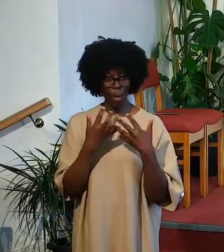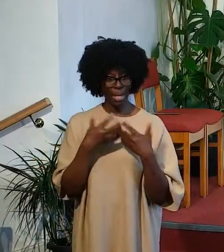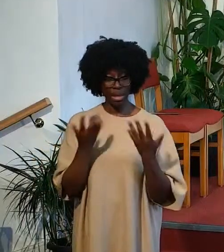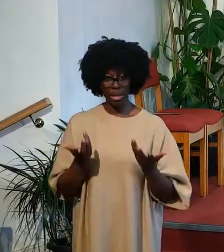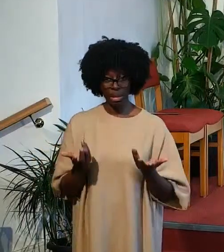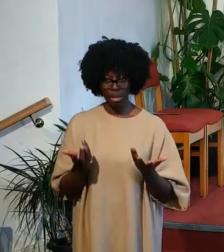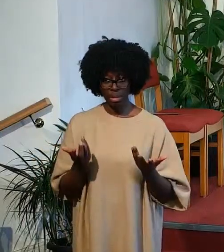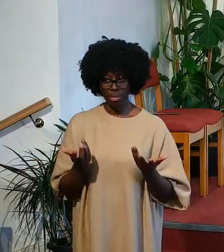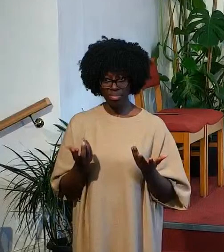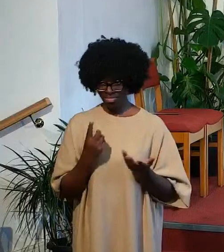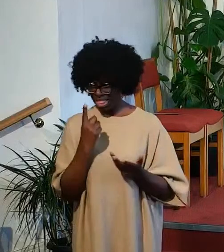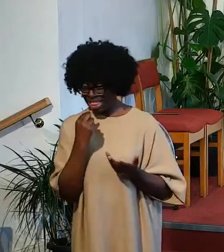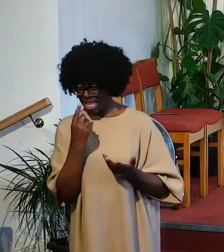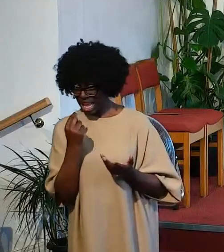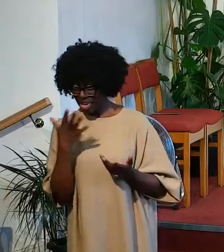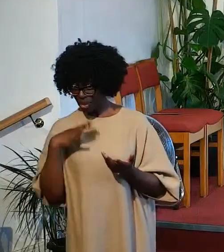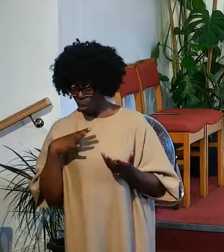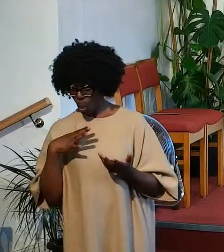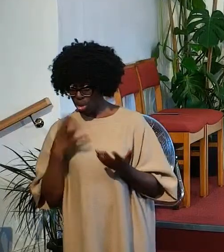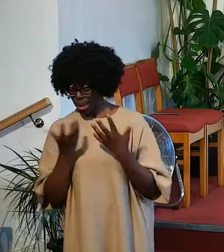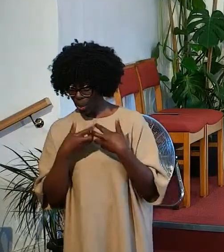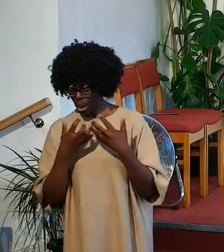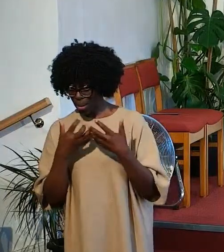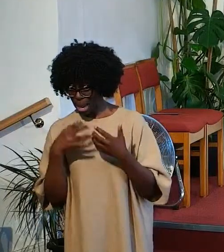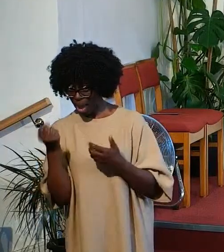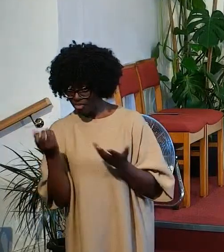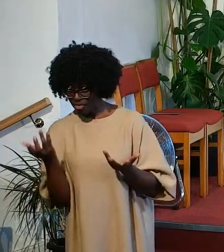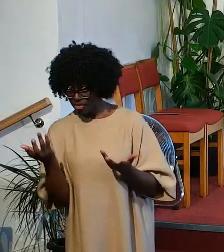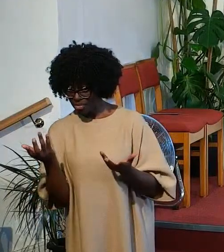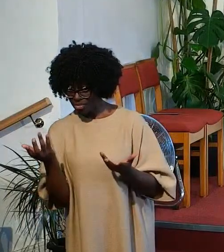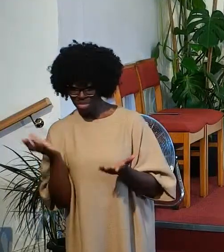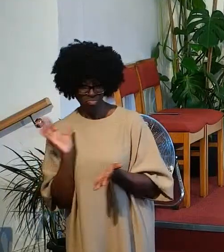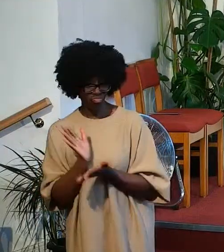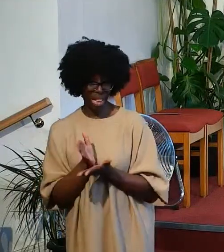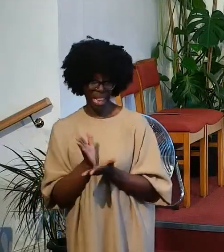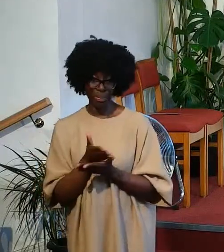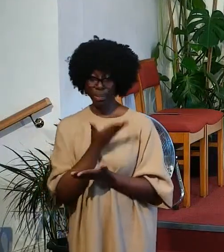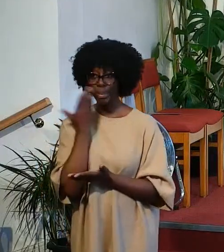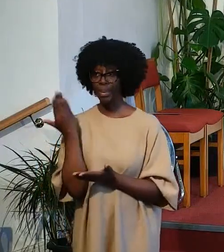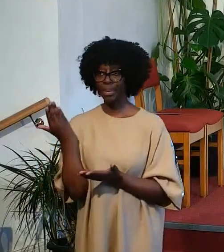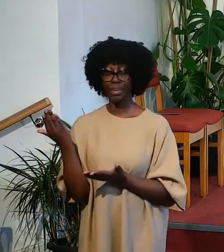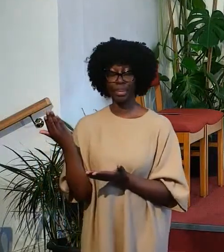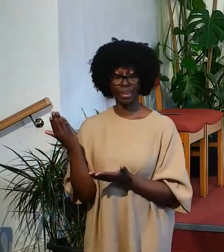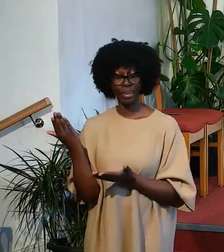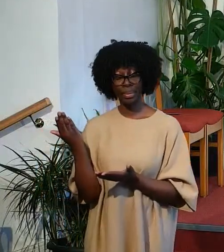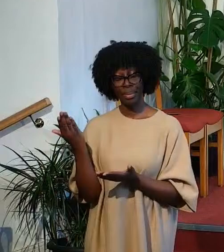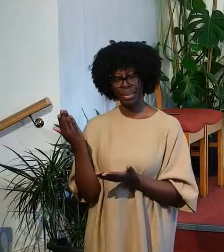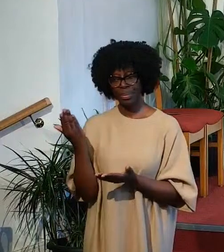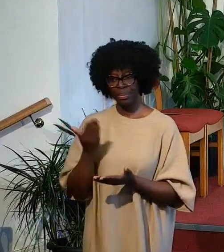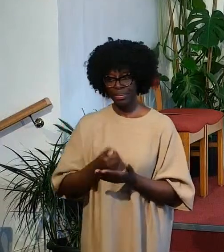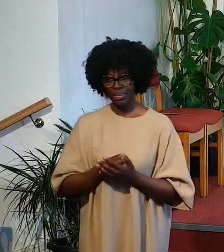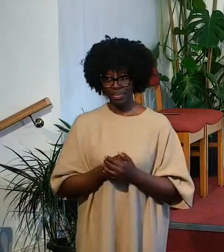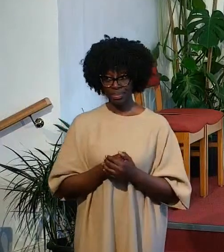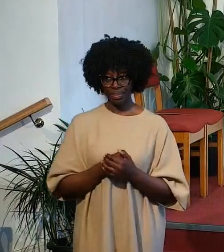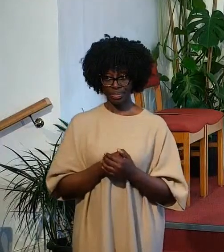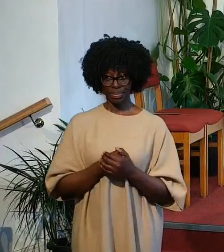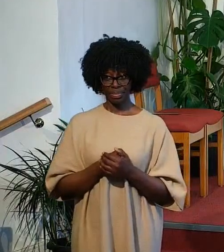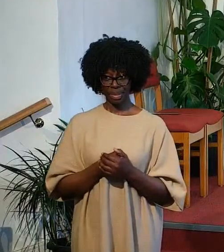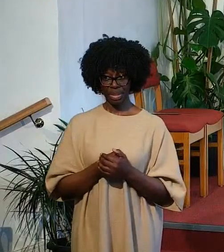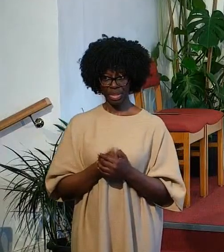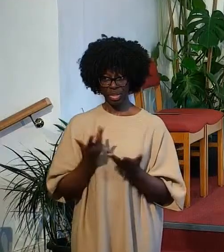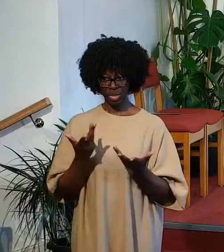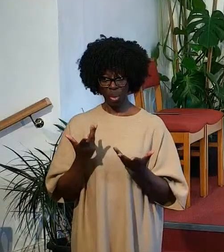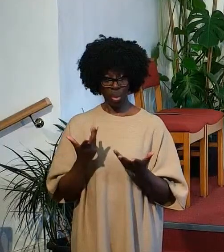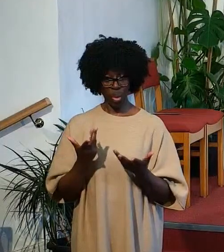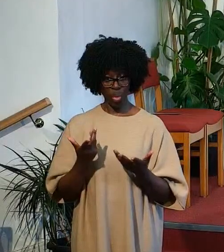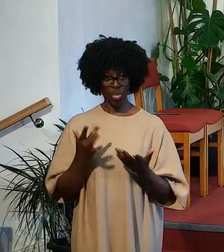meet. They can be equipped, but they haven't produced changing rooms in our changing places, which means that a high-low bench,